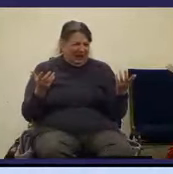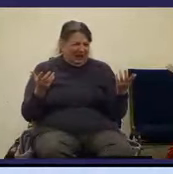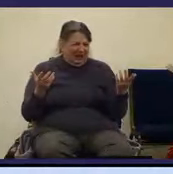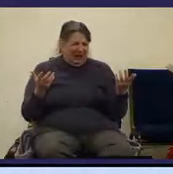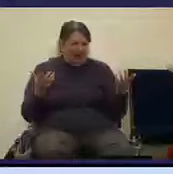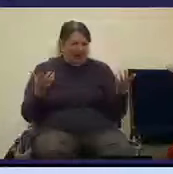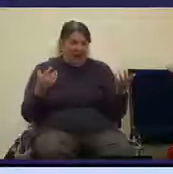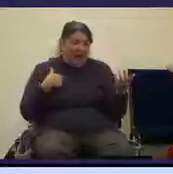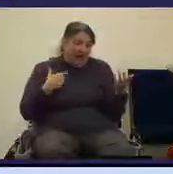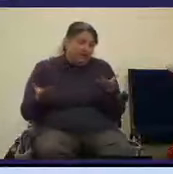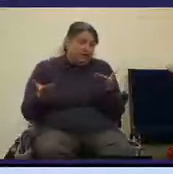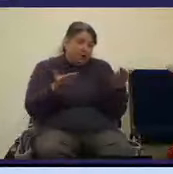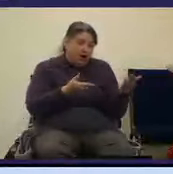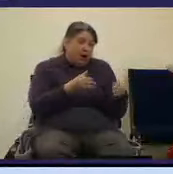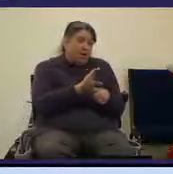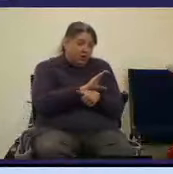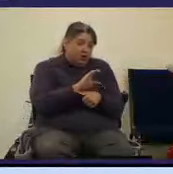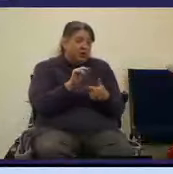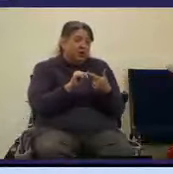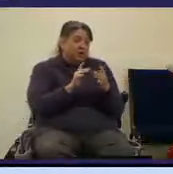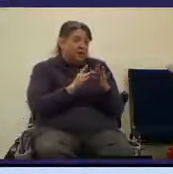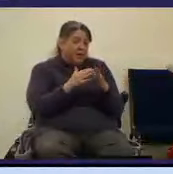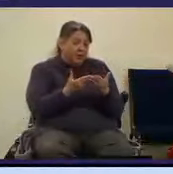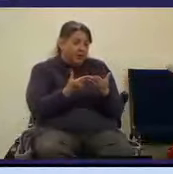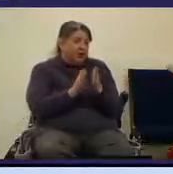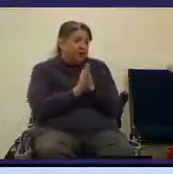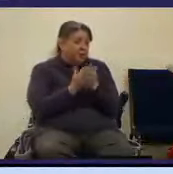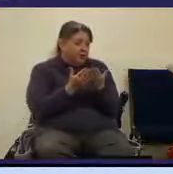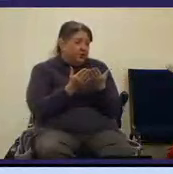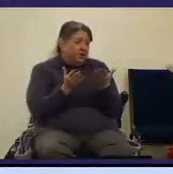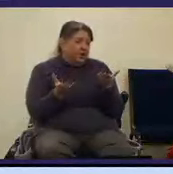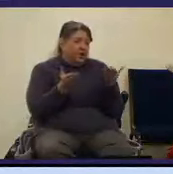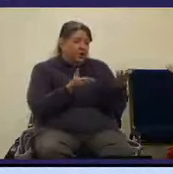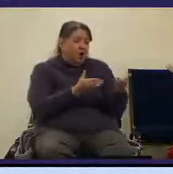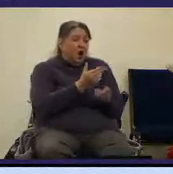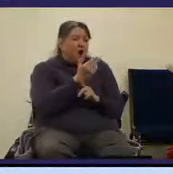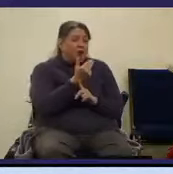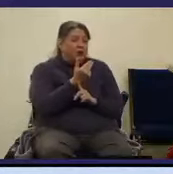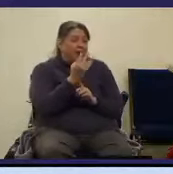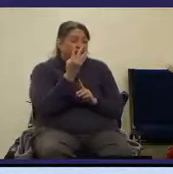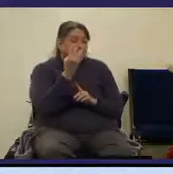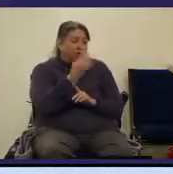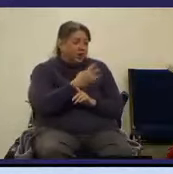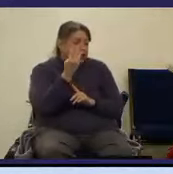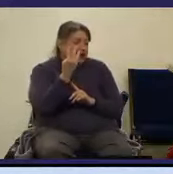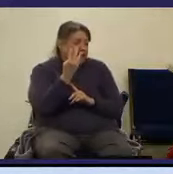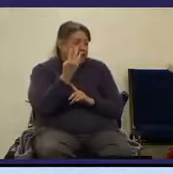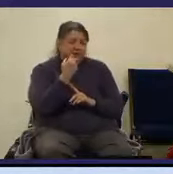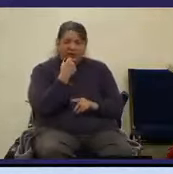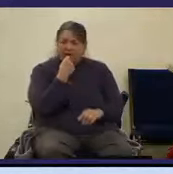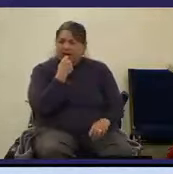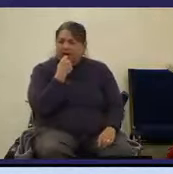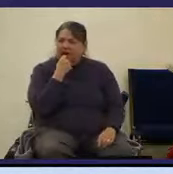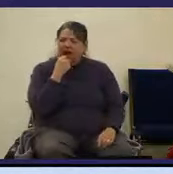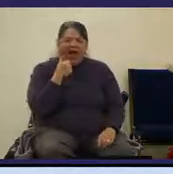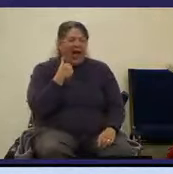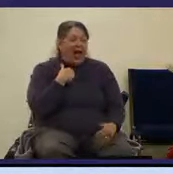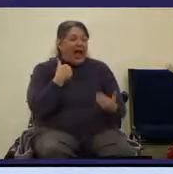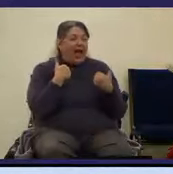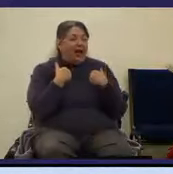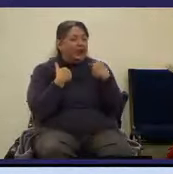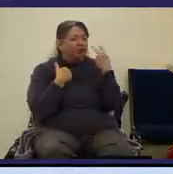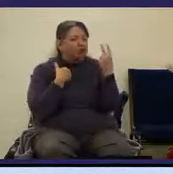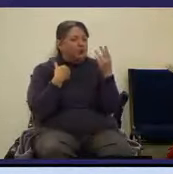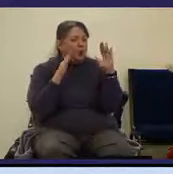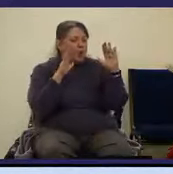that. So I did take my things with me, but I had two wonderful, I was there 4 days, and I was telling Anne Glatfeld, I had two wonderful days